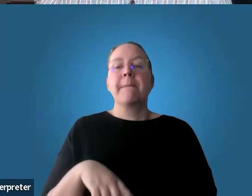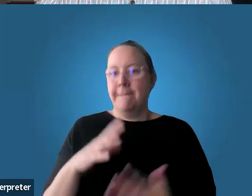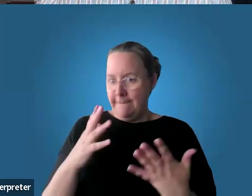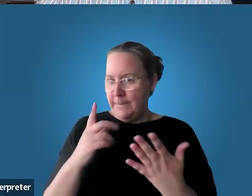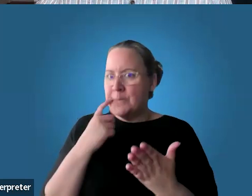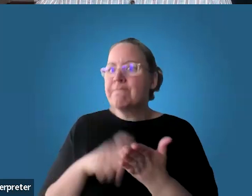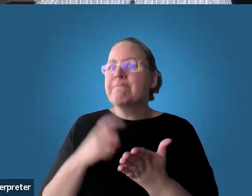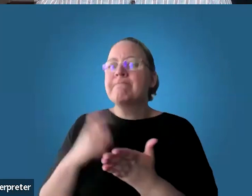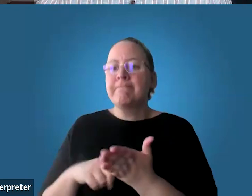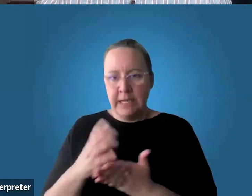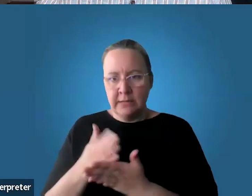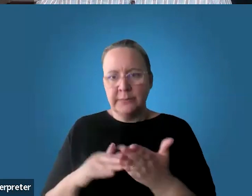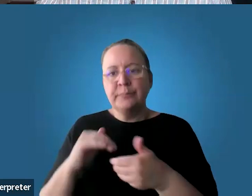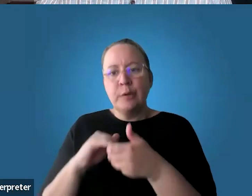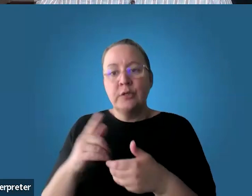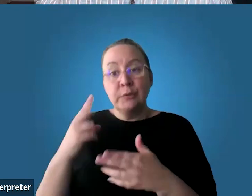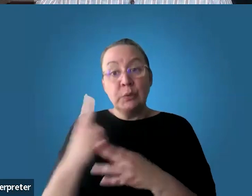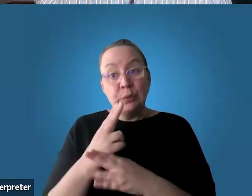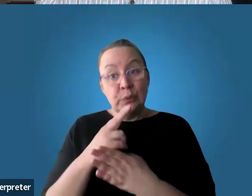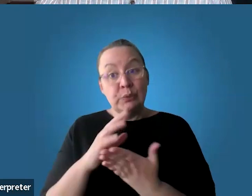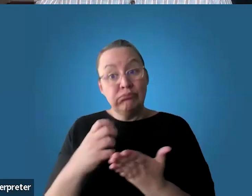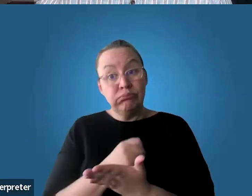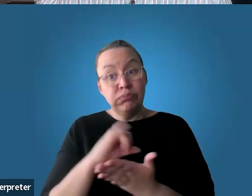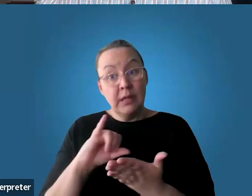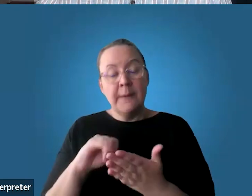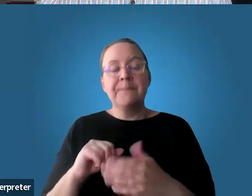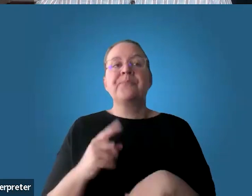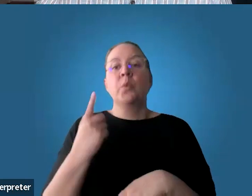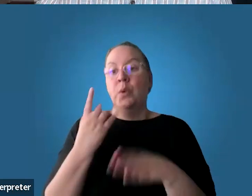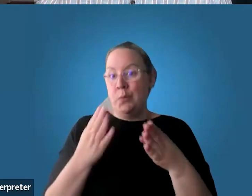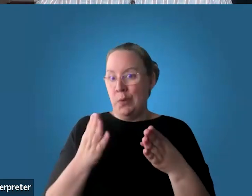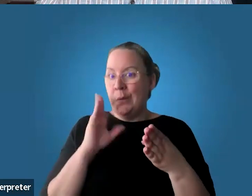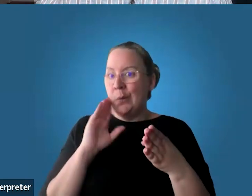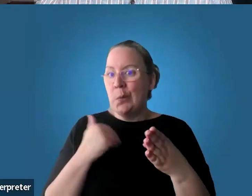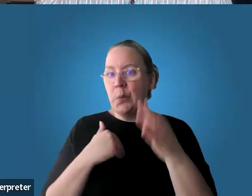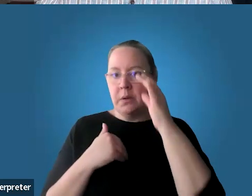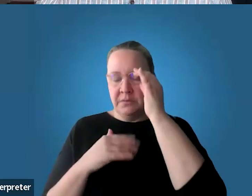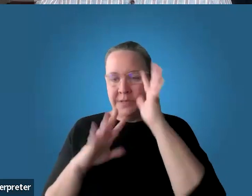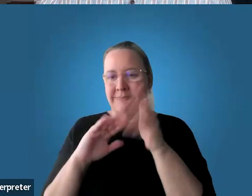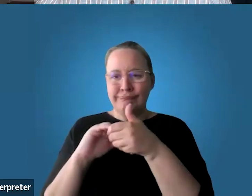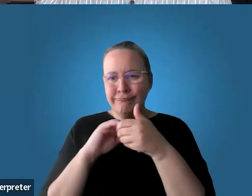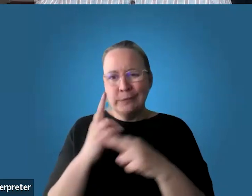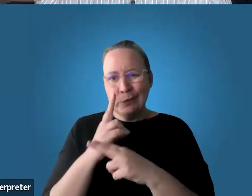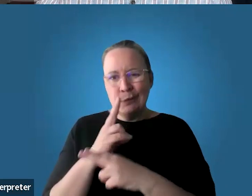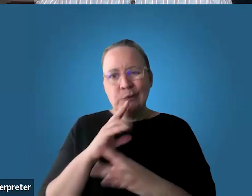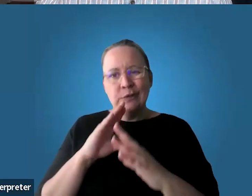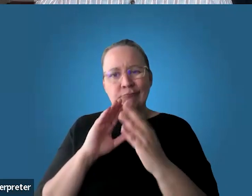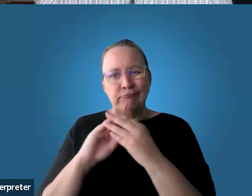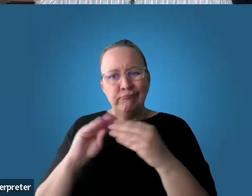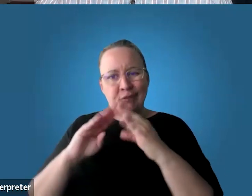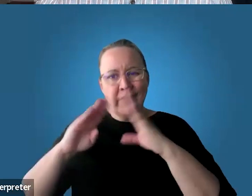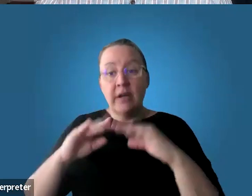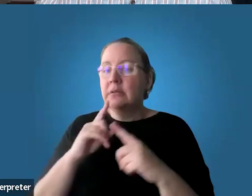to see some partners use it. One of the first ways in which we will kind of collaboratively use the narrative house